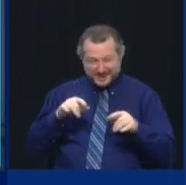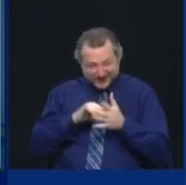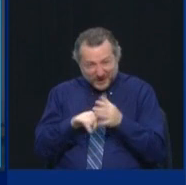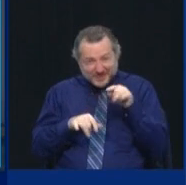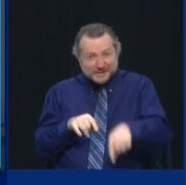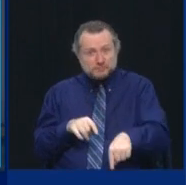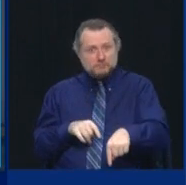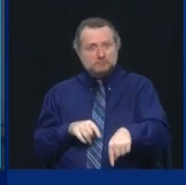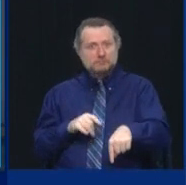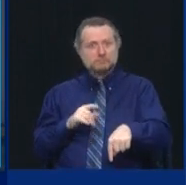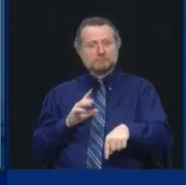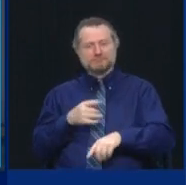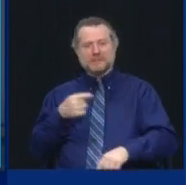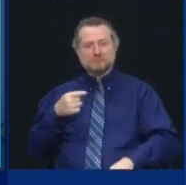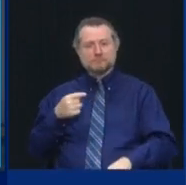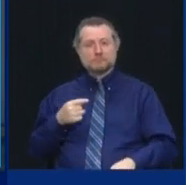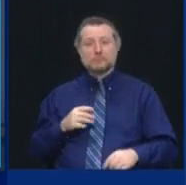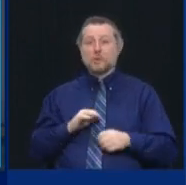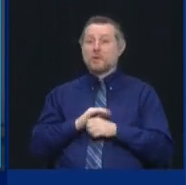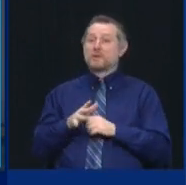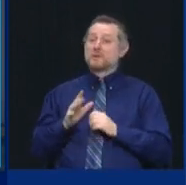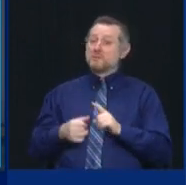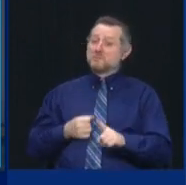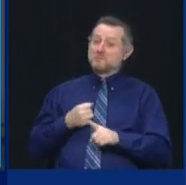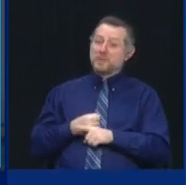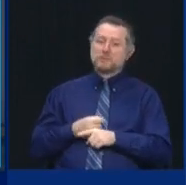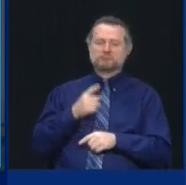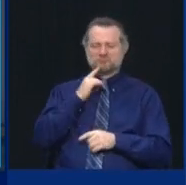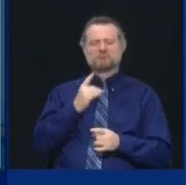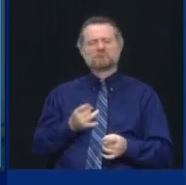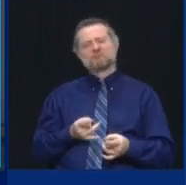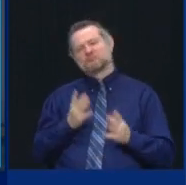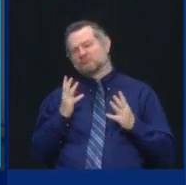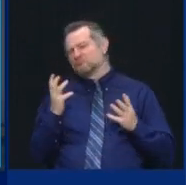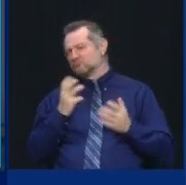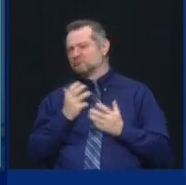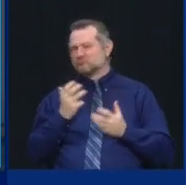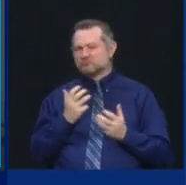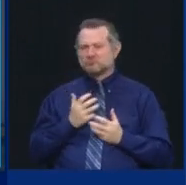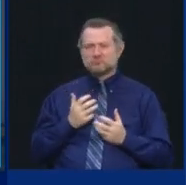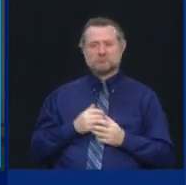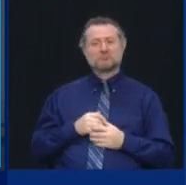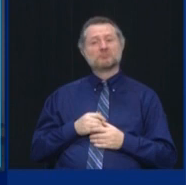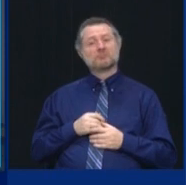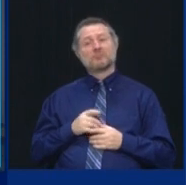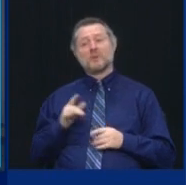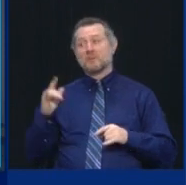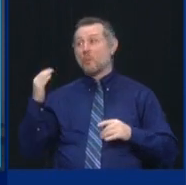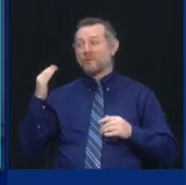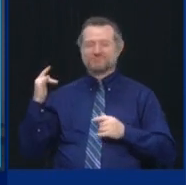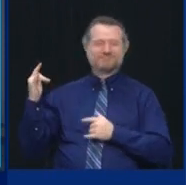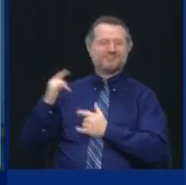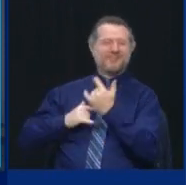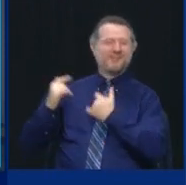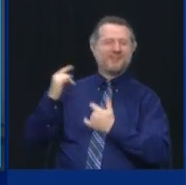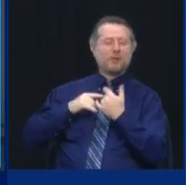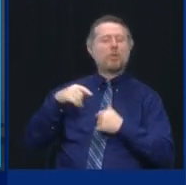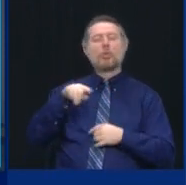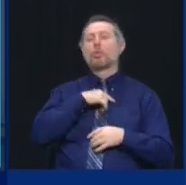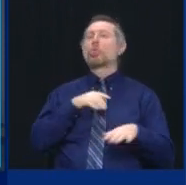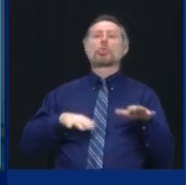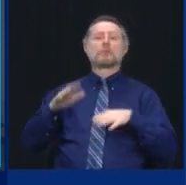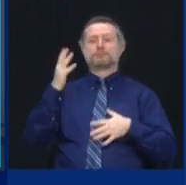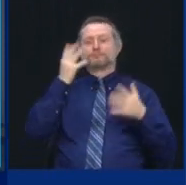When COVID hit us, it hit us as an ambush. It had been coming here for months and nobody knew. And by the time